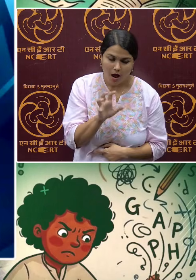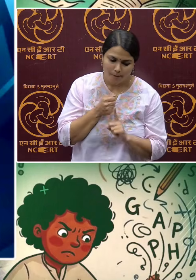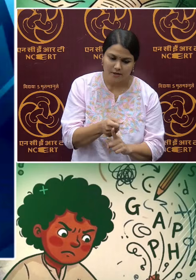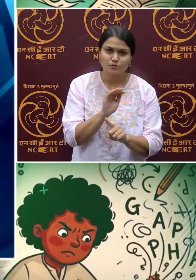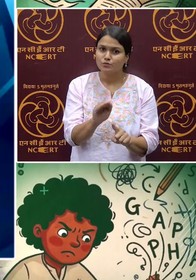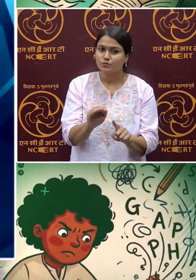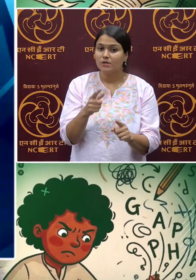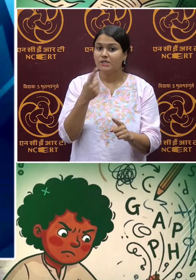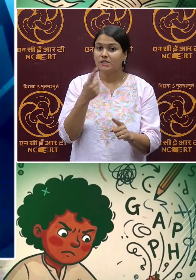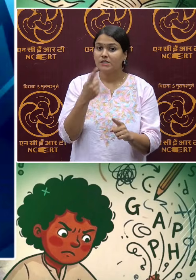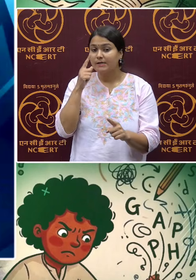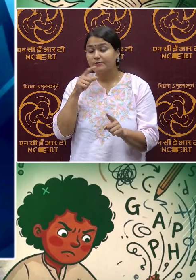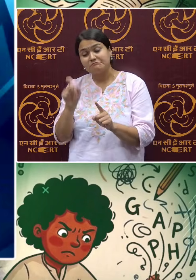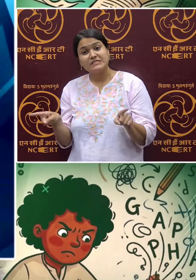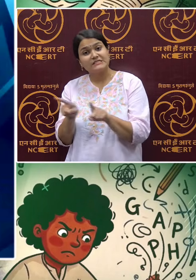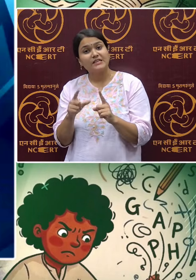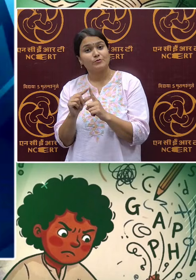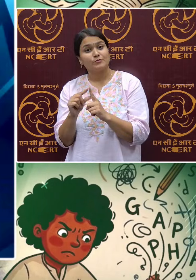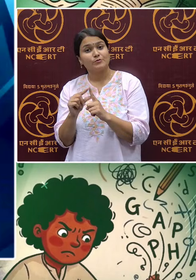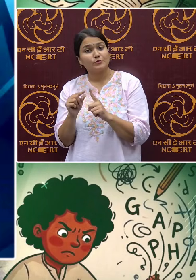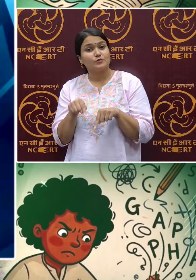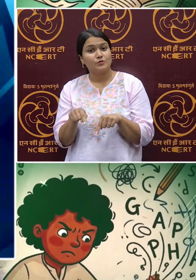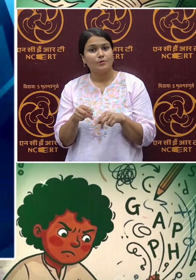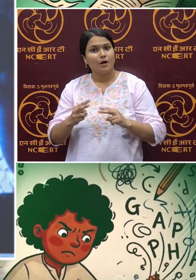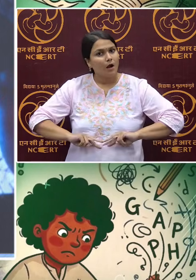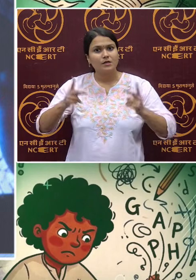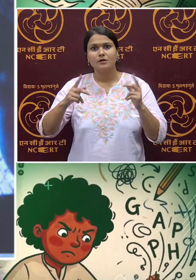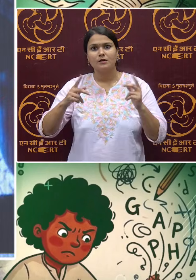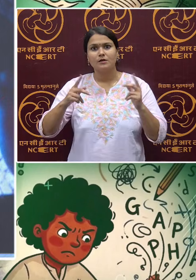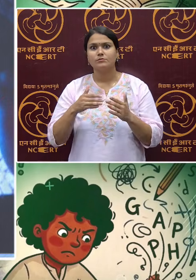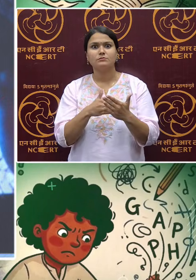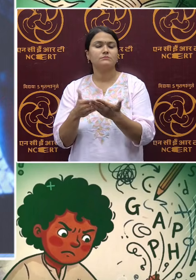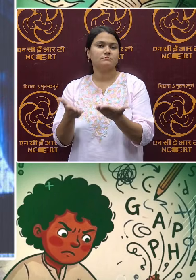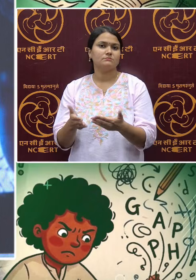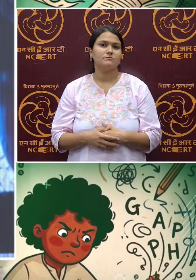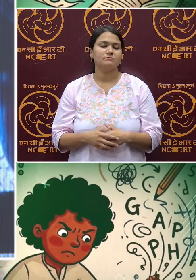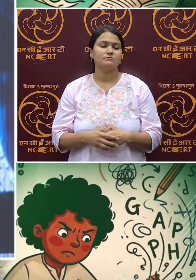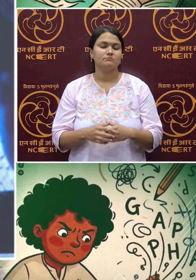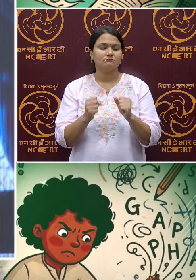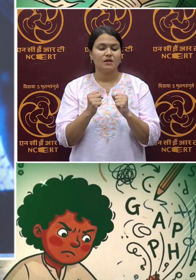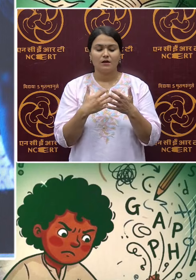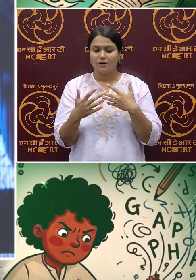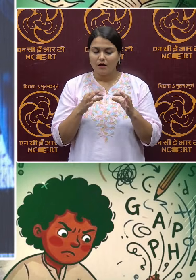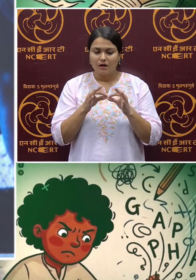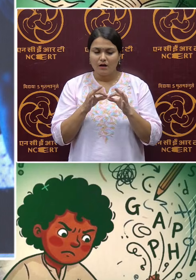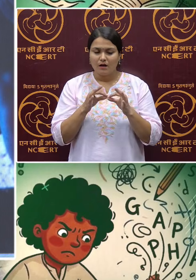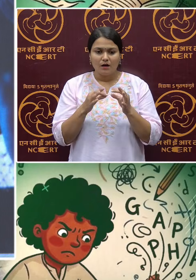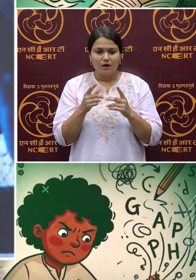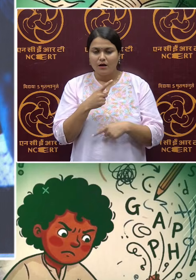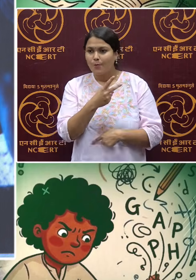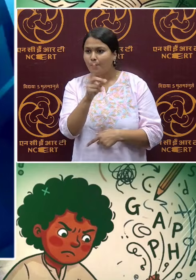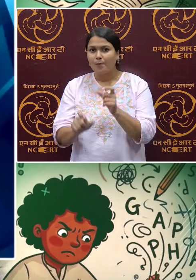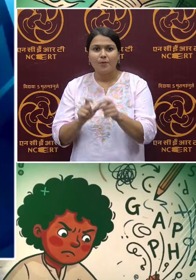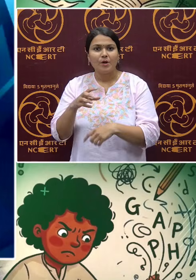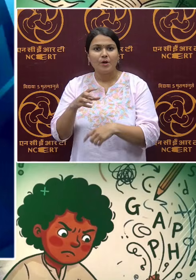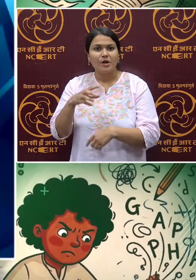on the child. Parents are doing the same. So, there is a double challenge for the child. He's unable to Exactly. explain, you know. Rightly